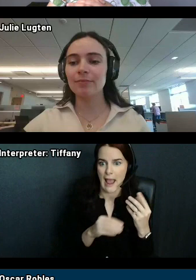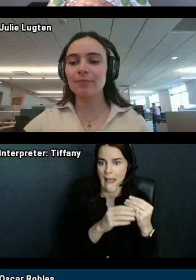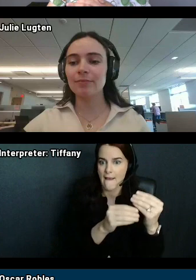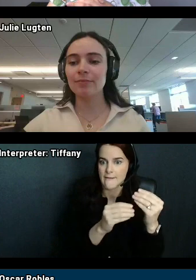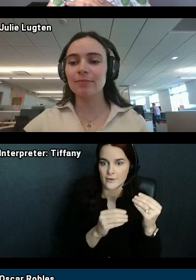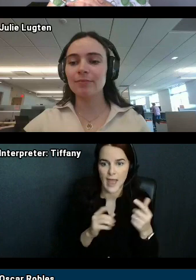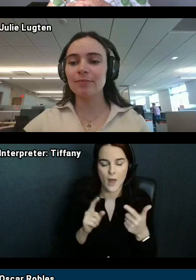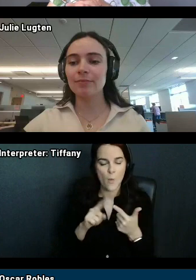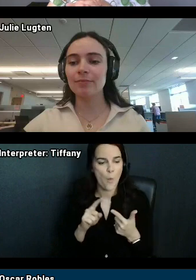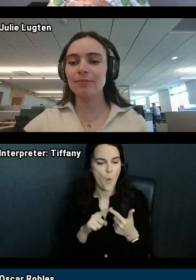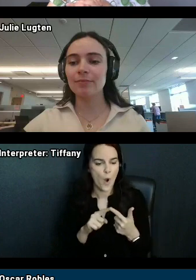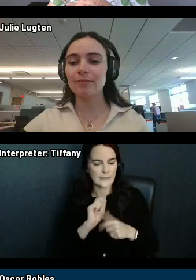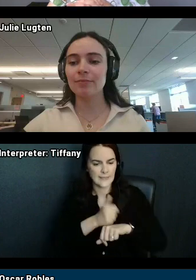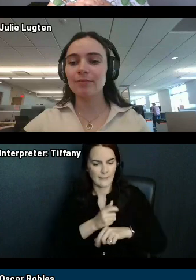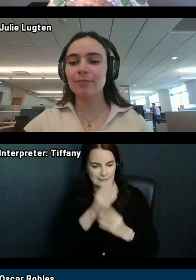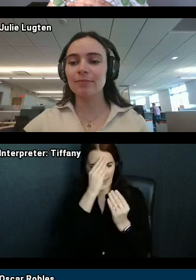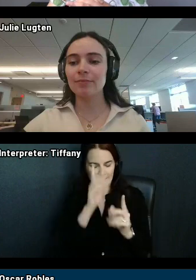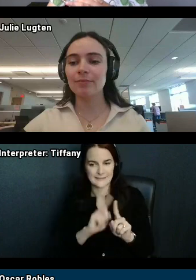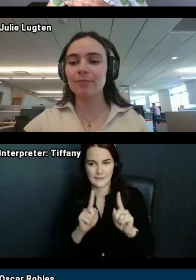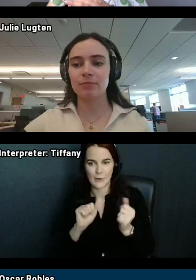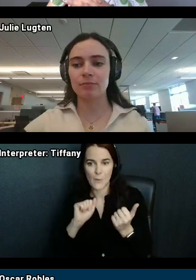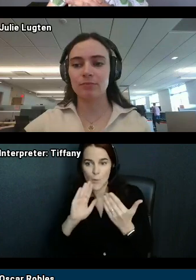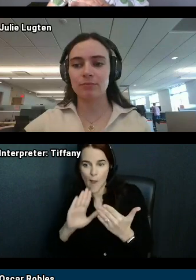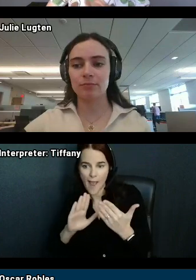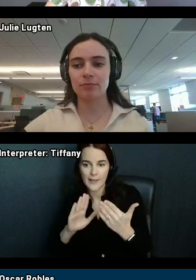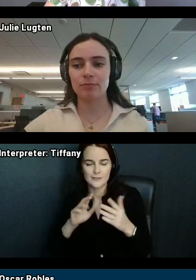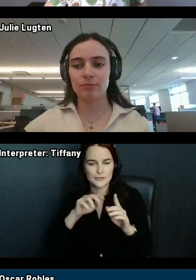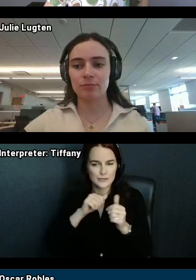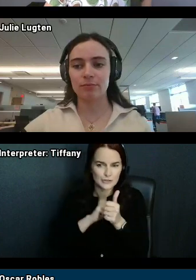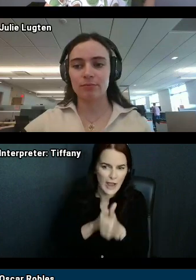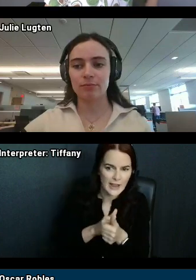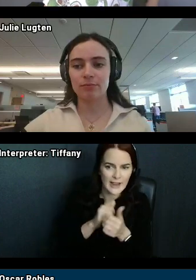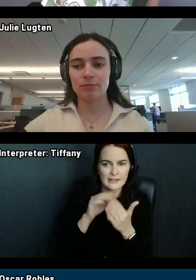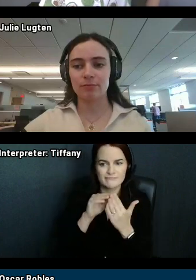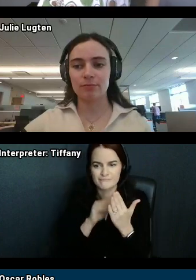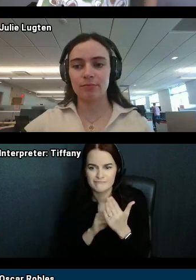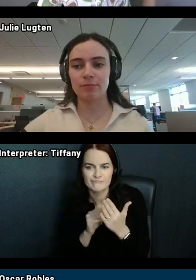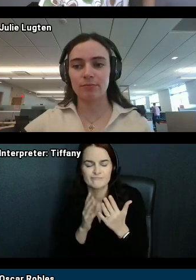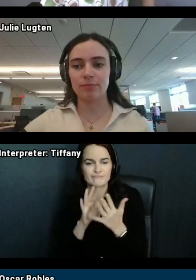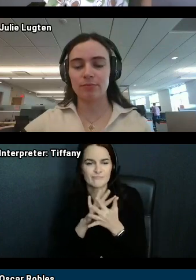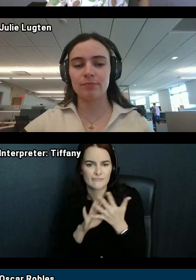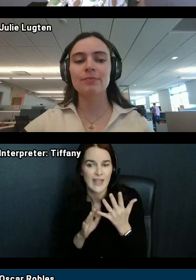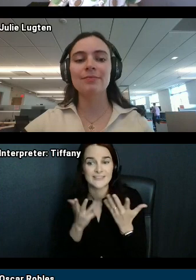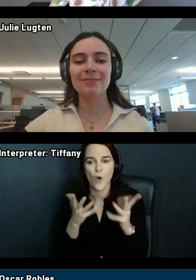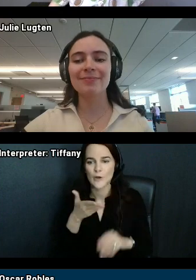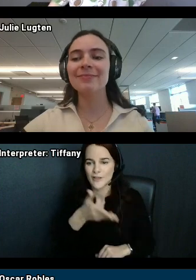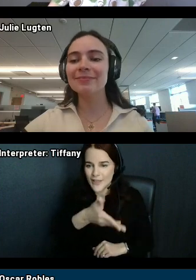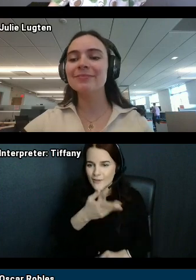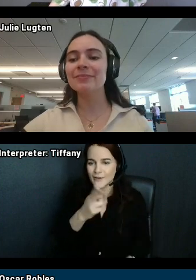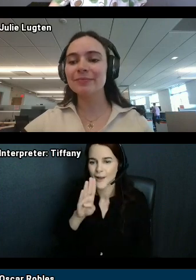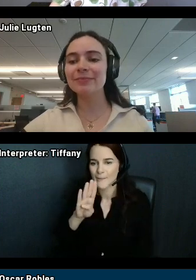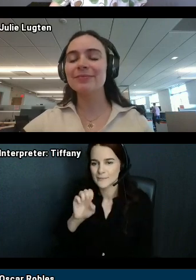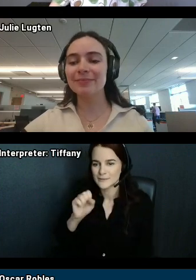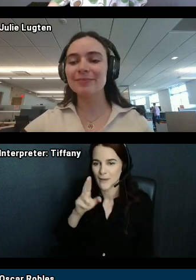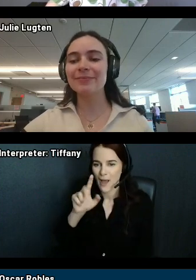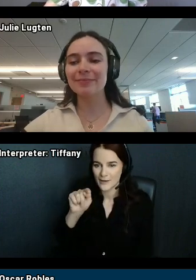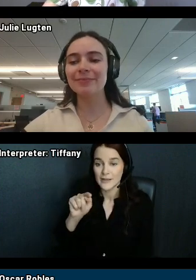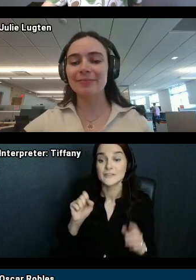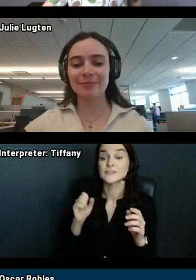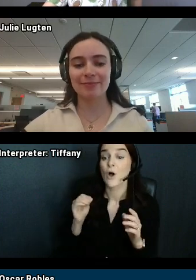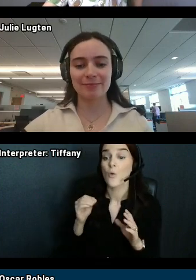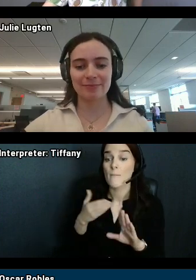by tracking form submissions or something that's already in HubSpot. So definitely ask a few questions before you create a